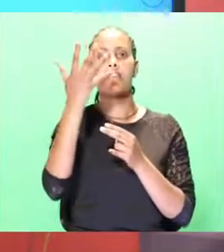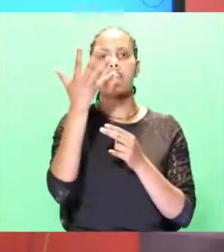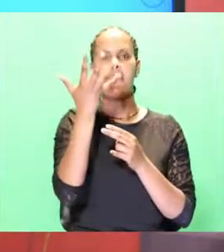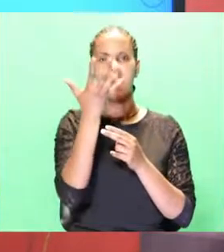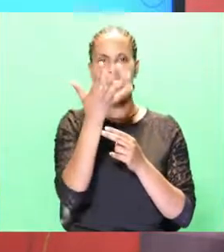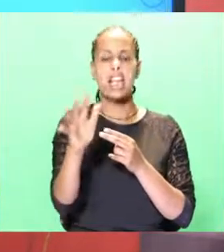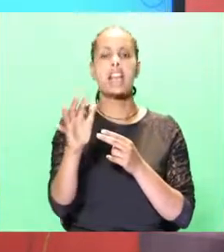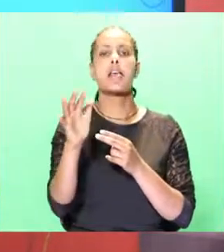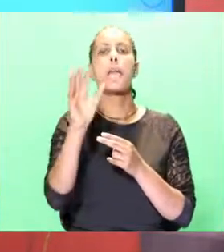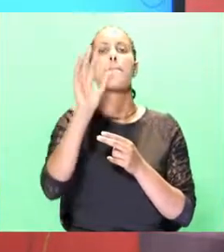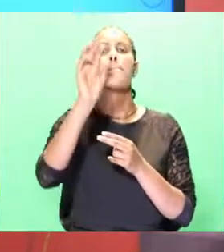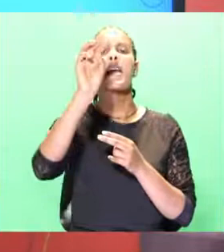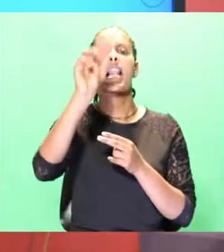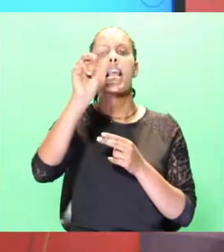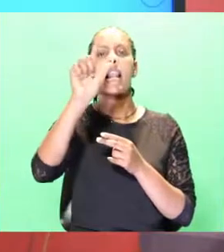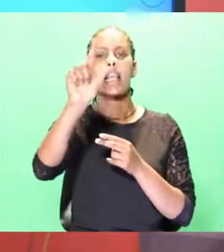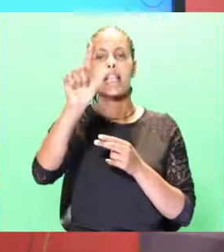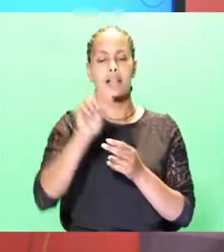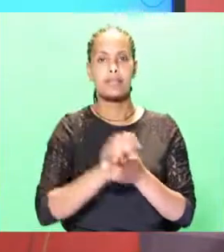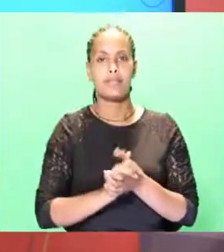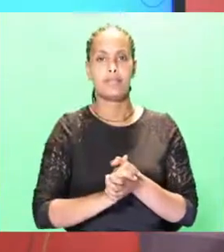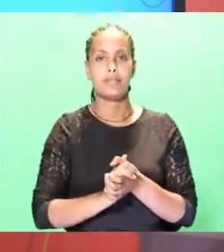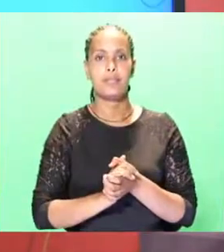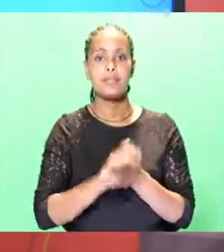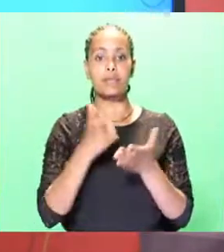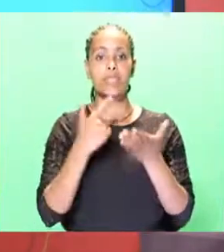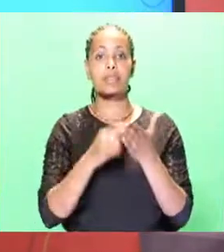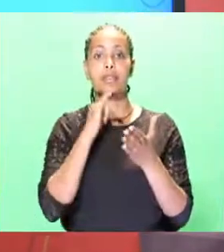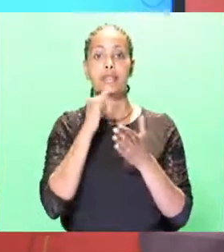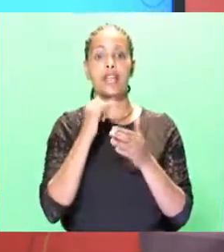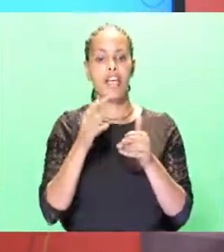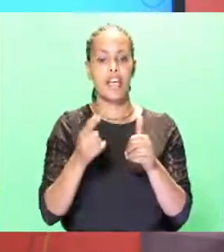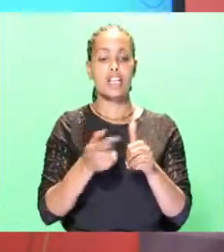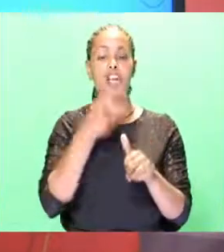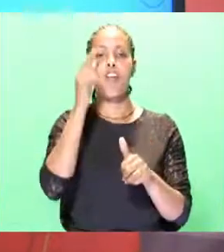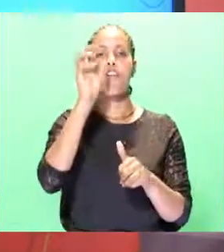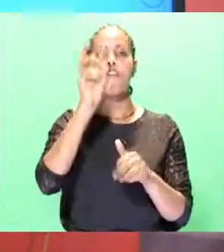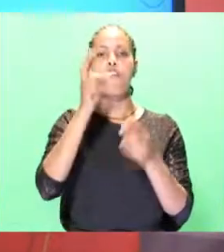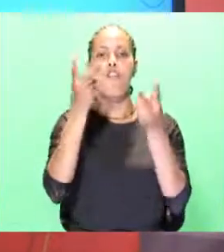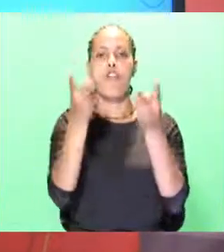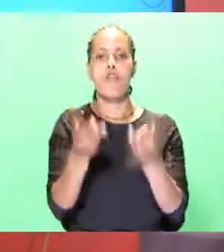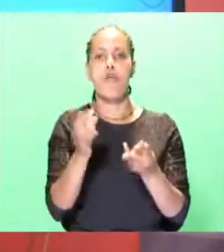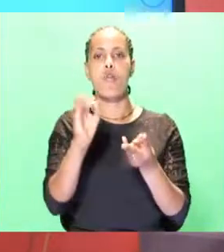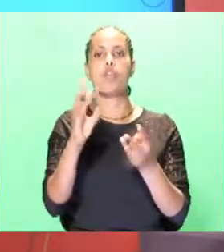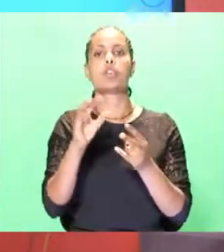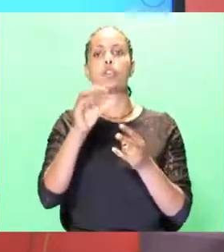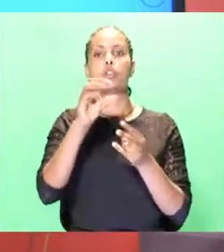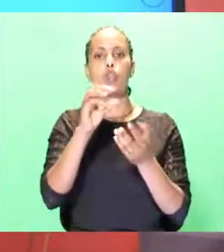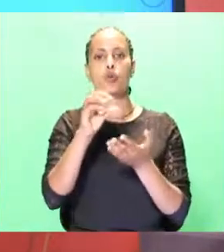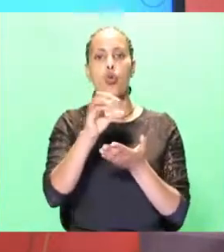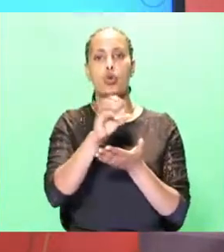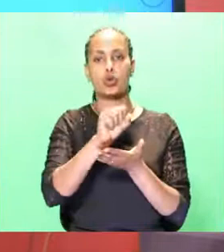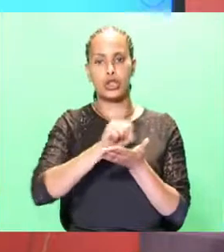milliliter. 15 milliliter. This is initial volume of the solution.